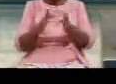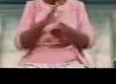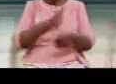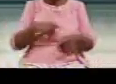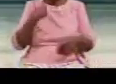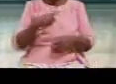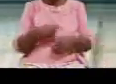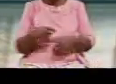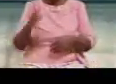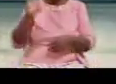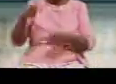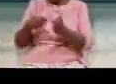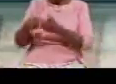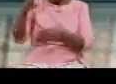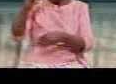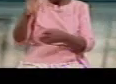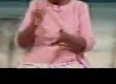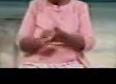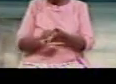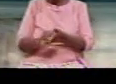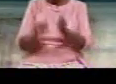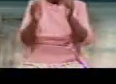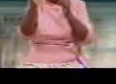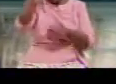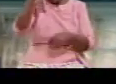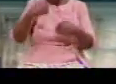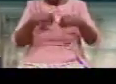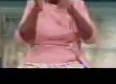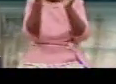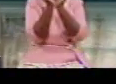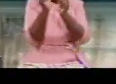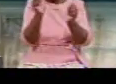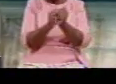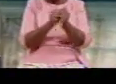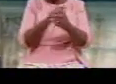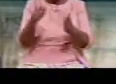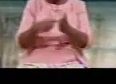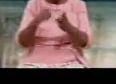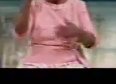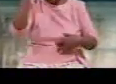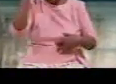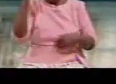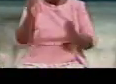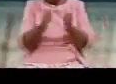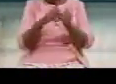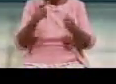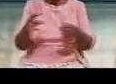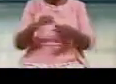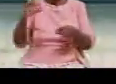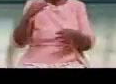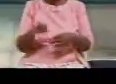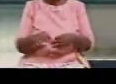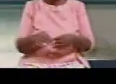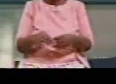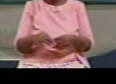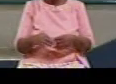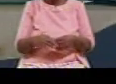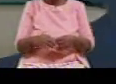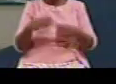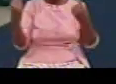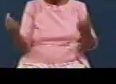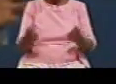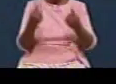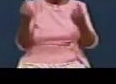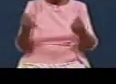that Satan has bound with this sickness, with the spirit of infirmity, that